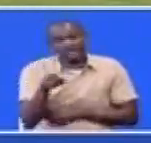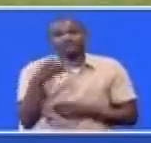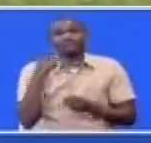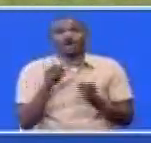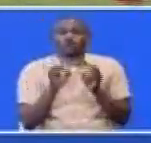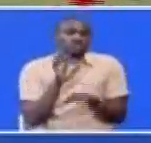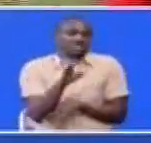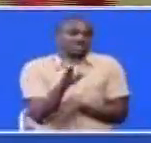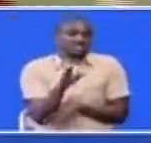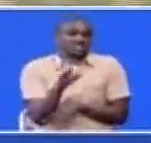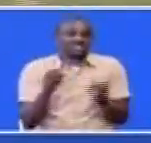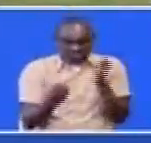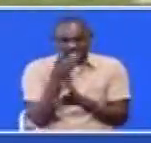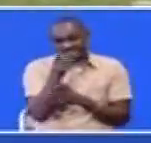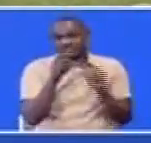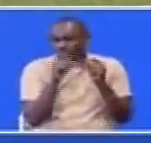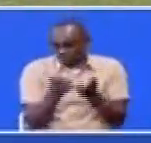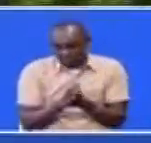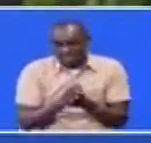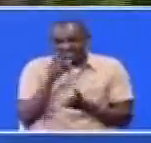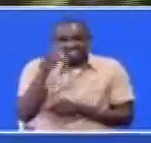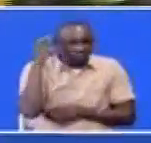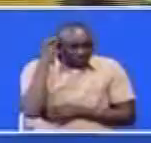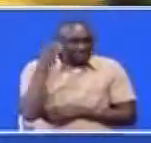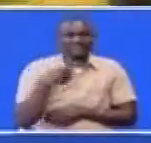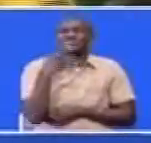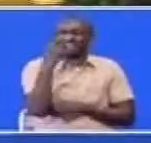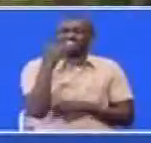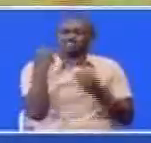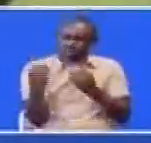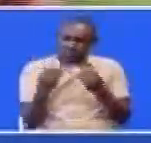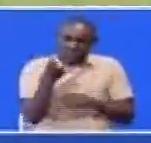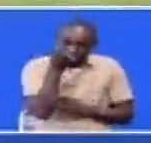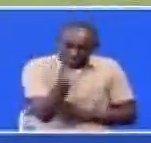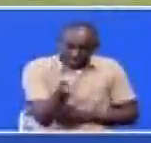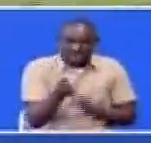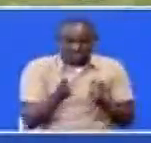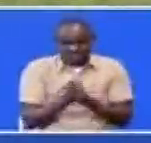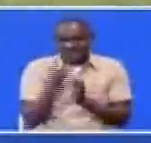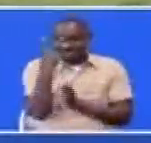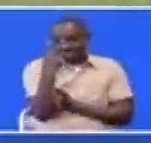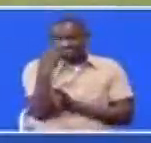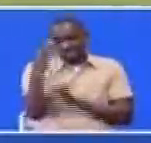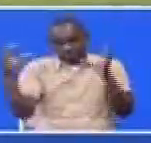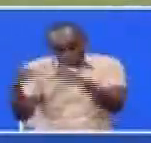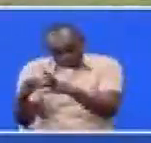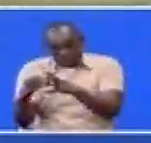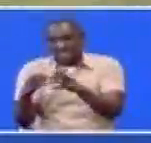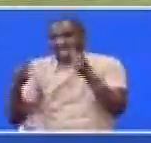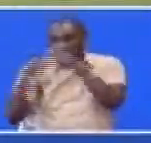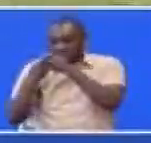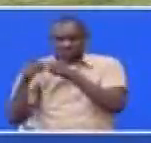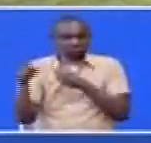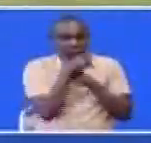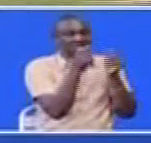and Tanzania's Younger FC. The academy has more than 30 children who are divided into three categories, ranging from 8 to